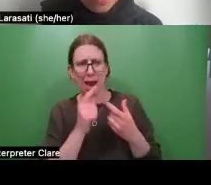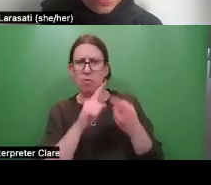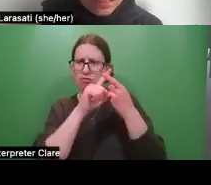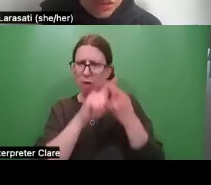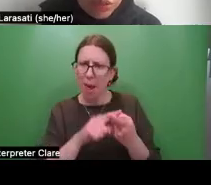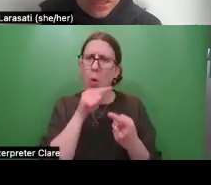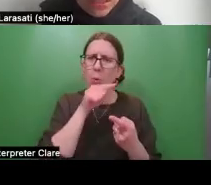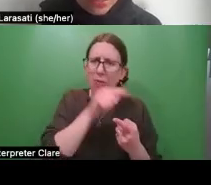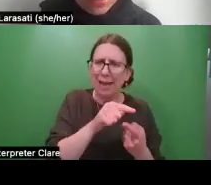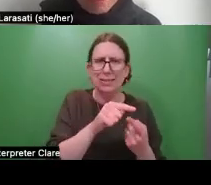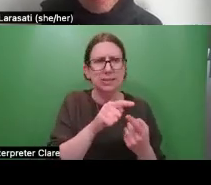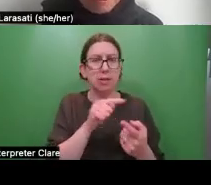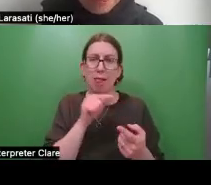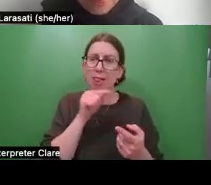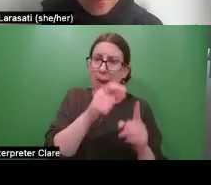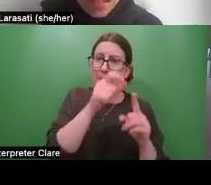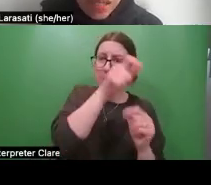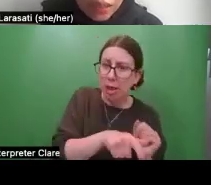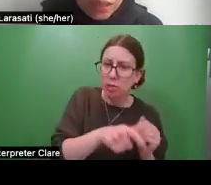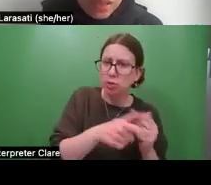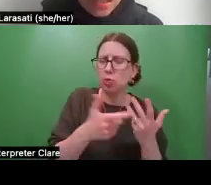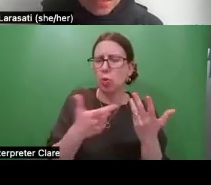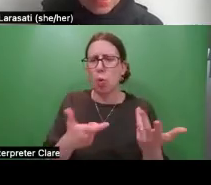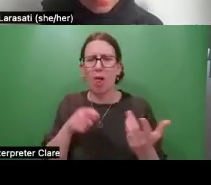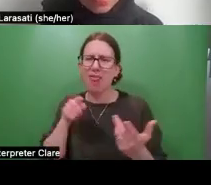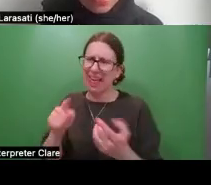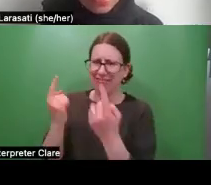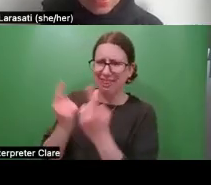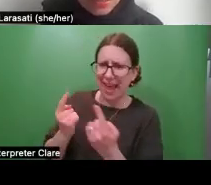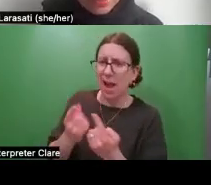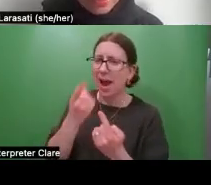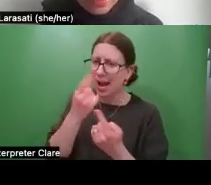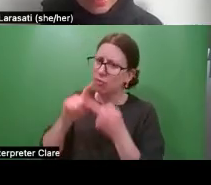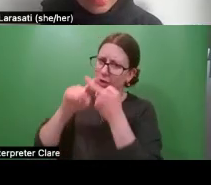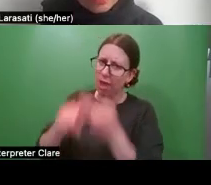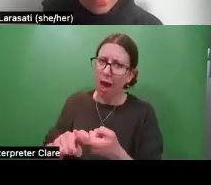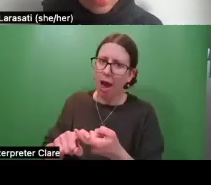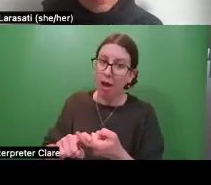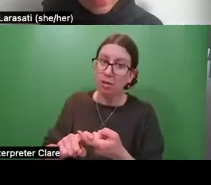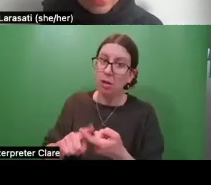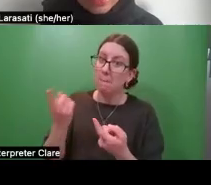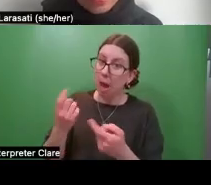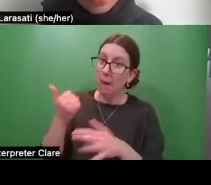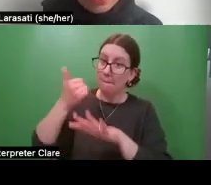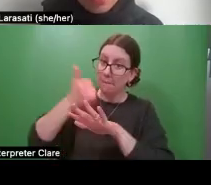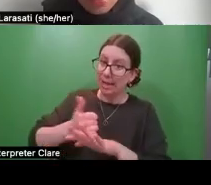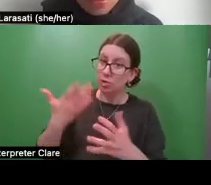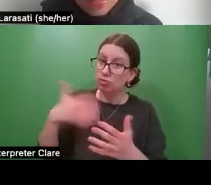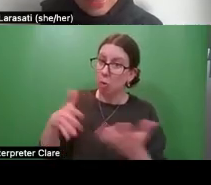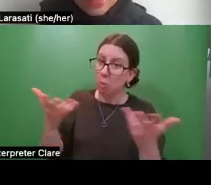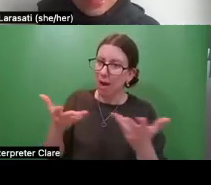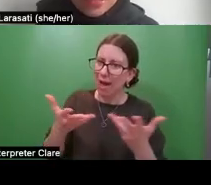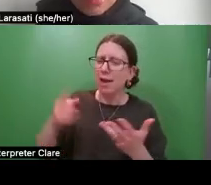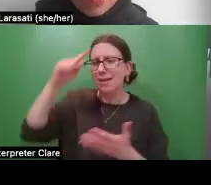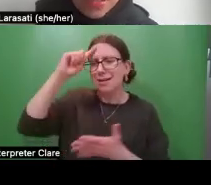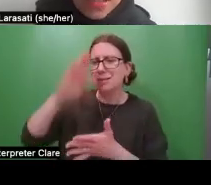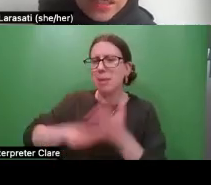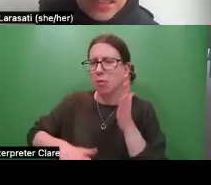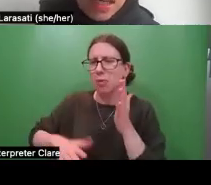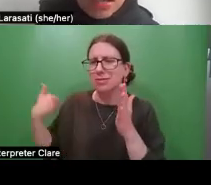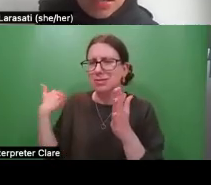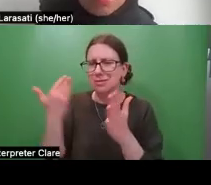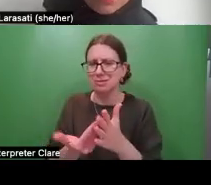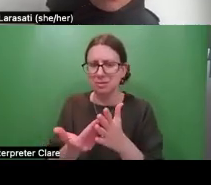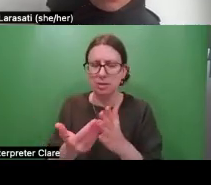based on past experiences. And sociologically, trust plays a crucial role in